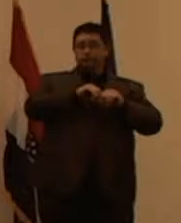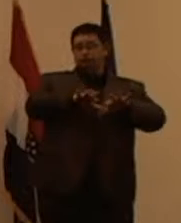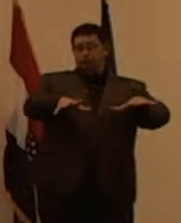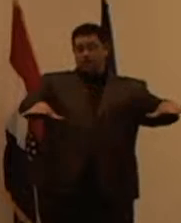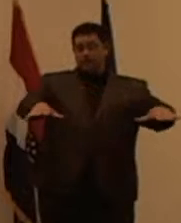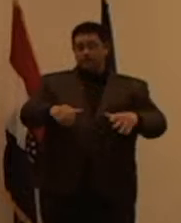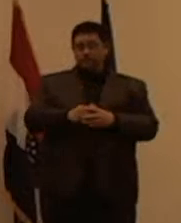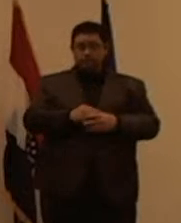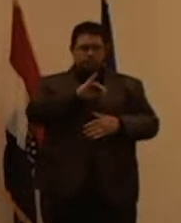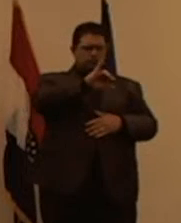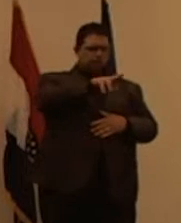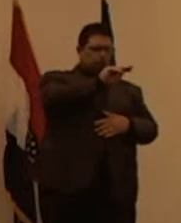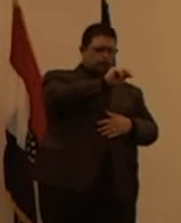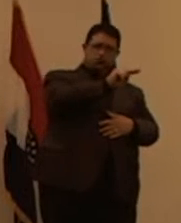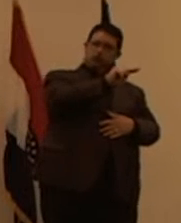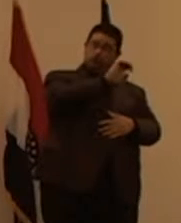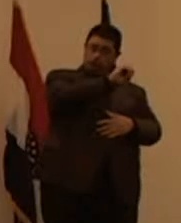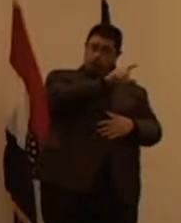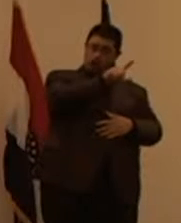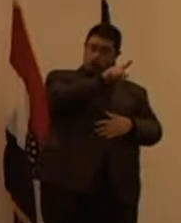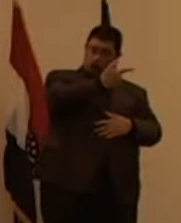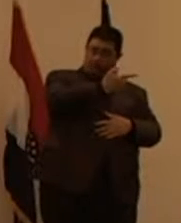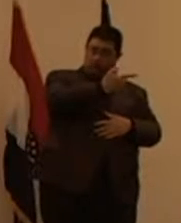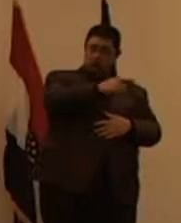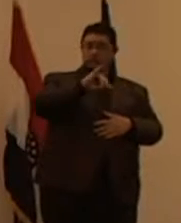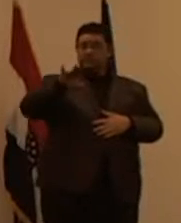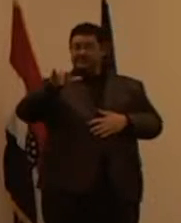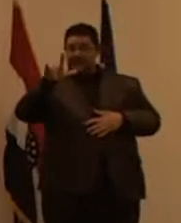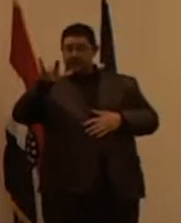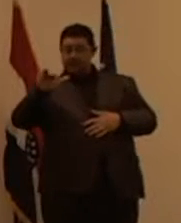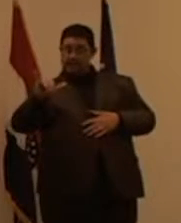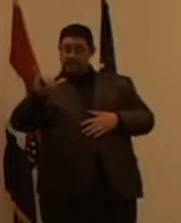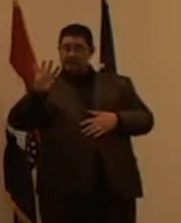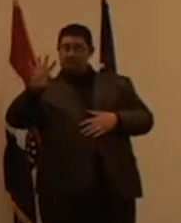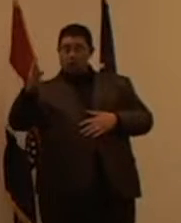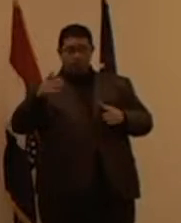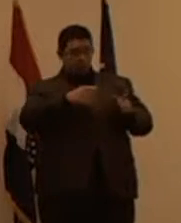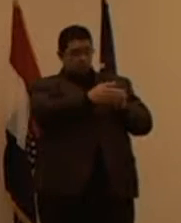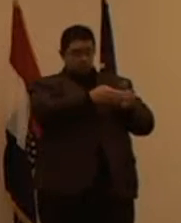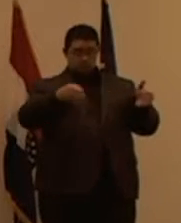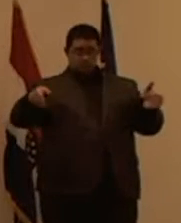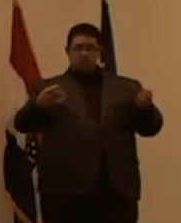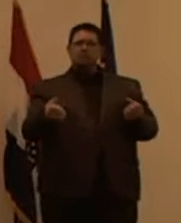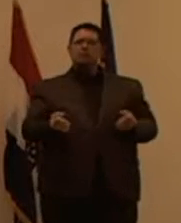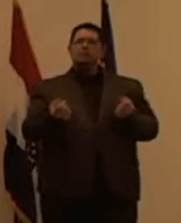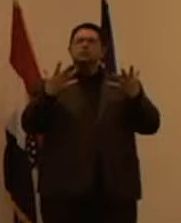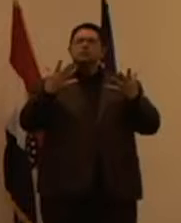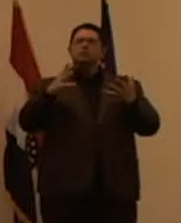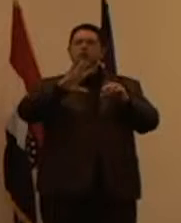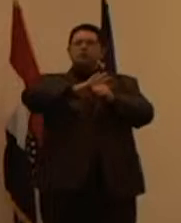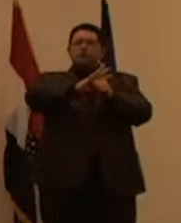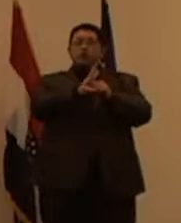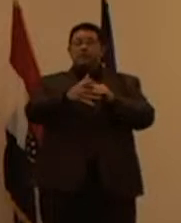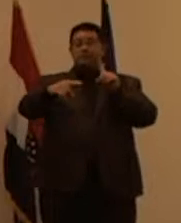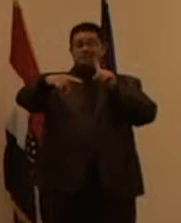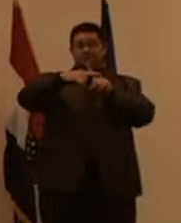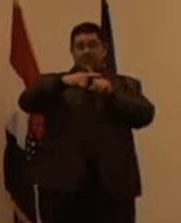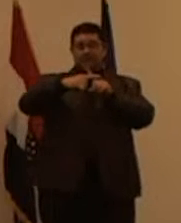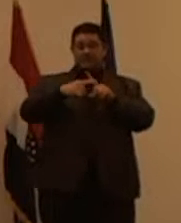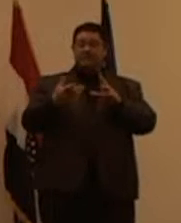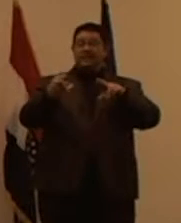Between June 21st and July 4th, the number of COVID-19 positive cases